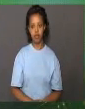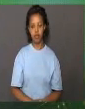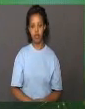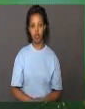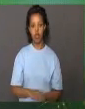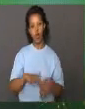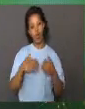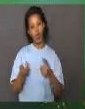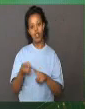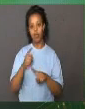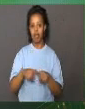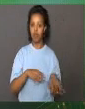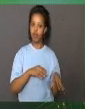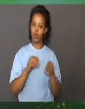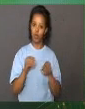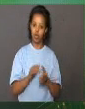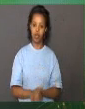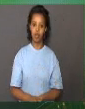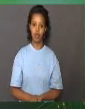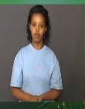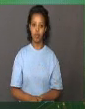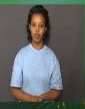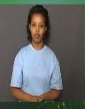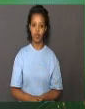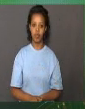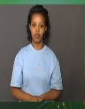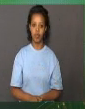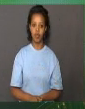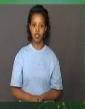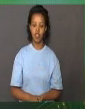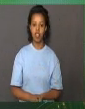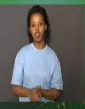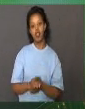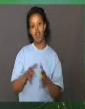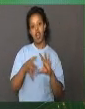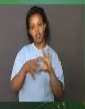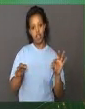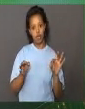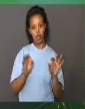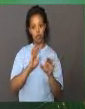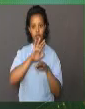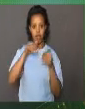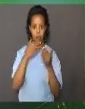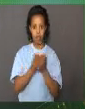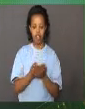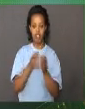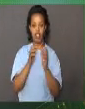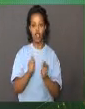Welcome back, students. I hope you were able to complete your sentences.